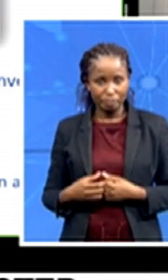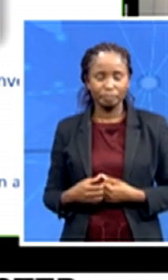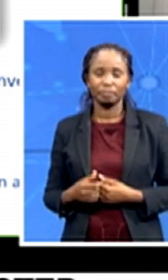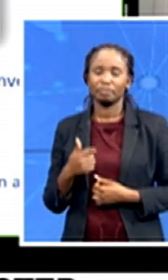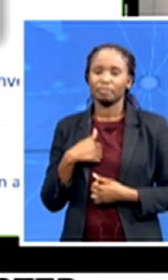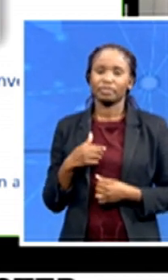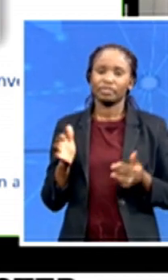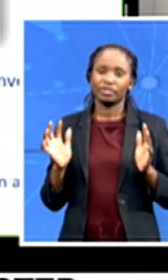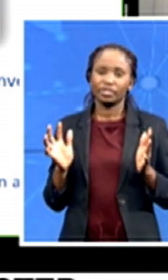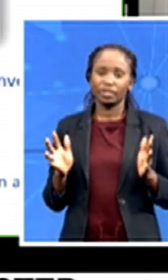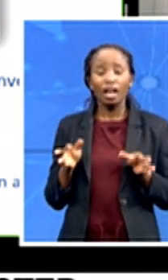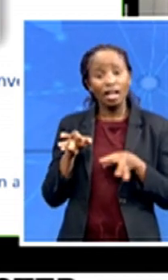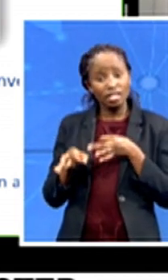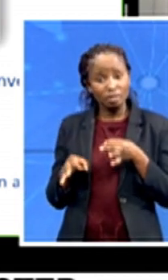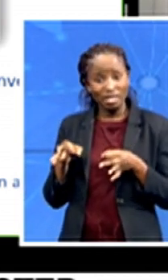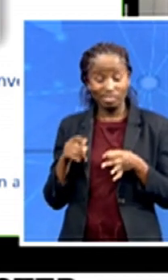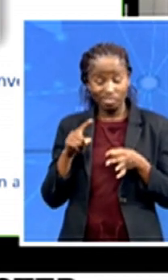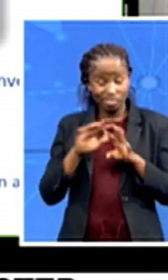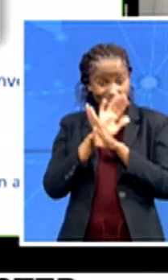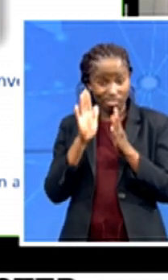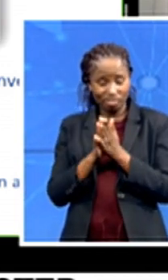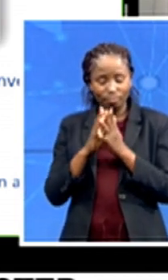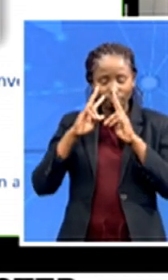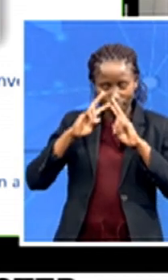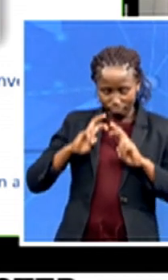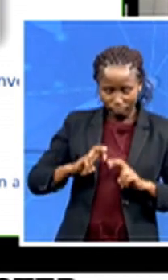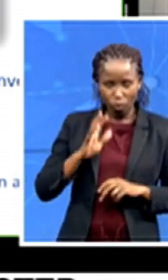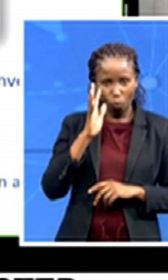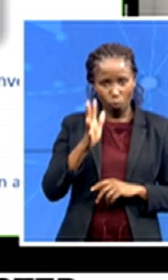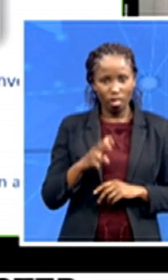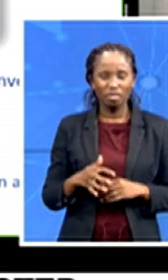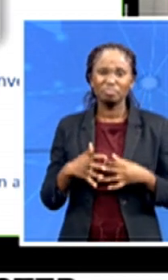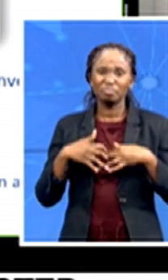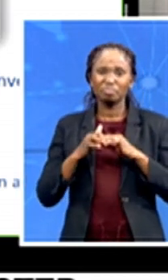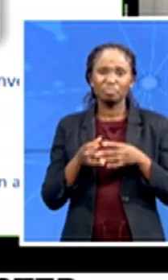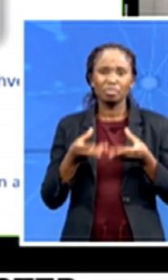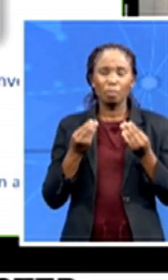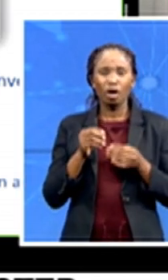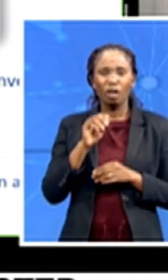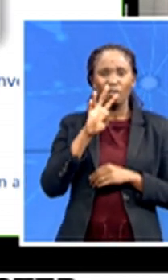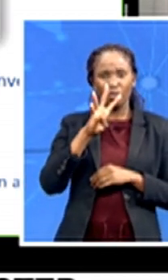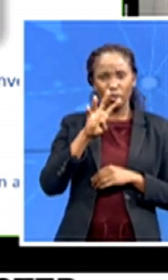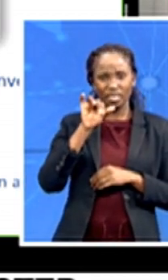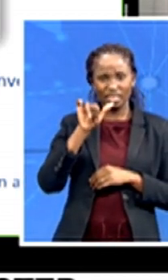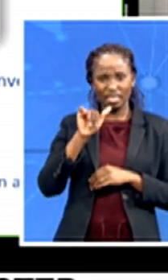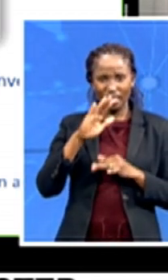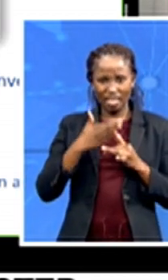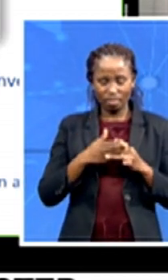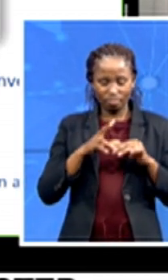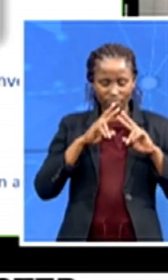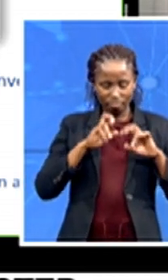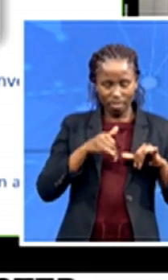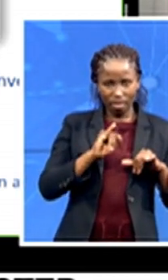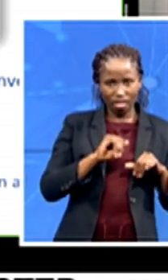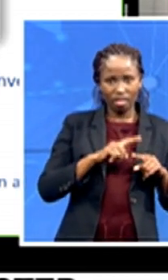investigated. 46 cases are still under investigation, and 40 have been investigated and causality